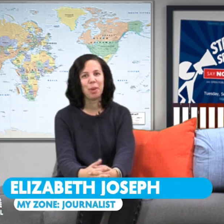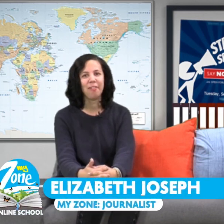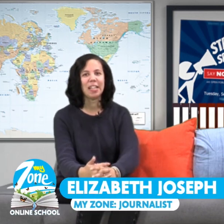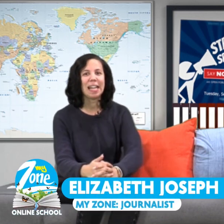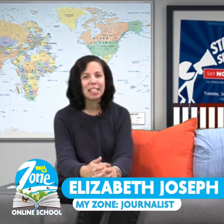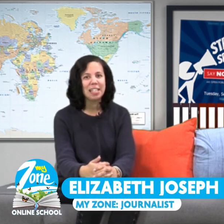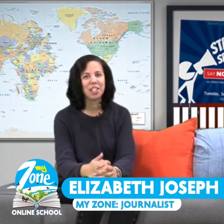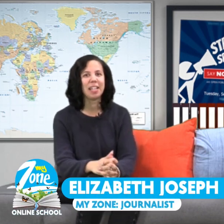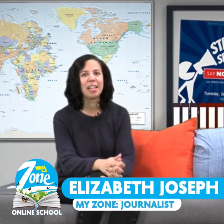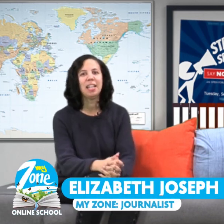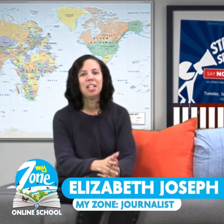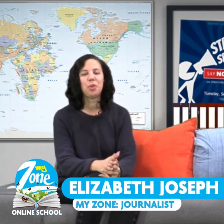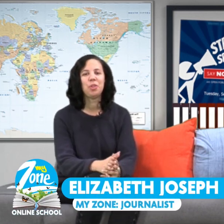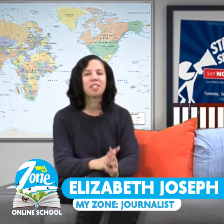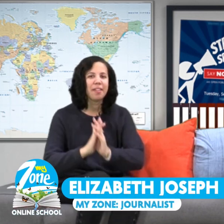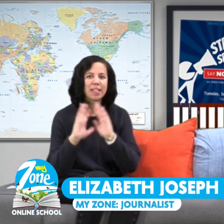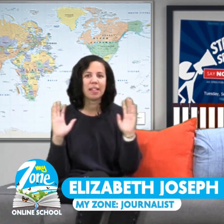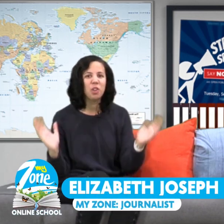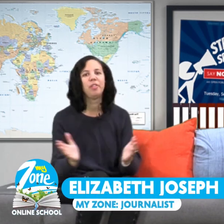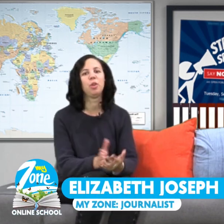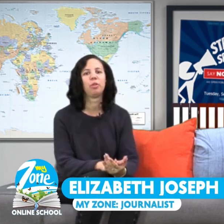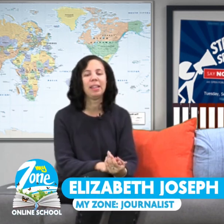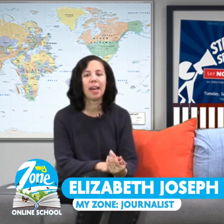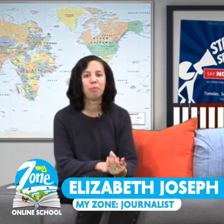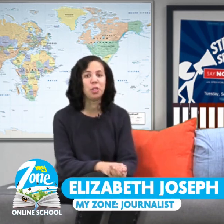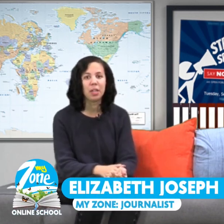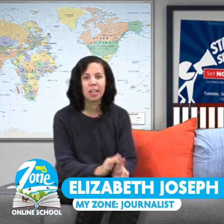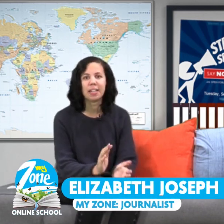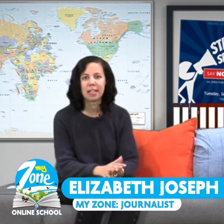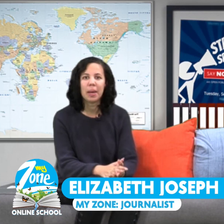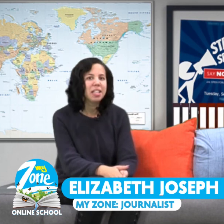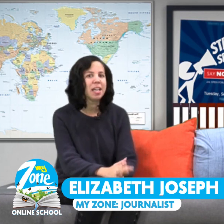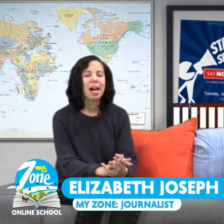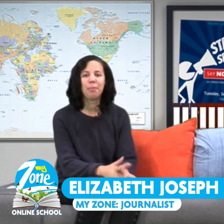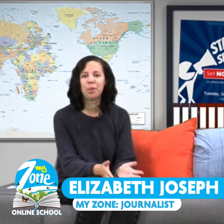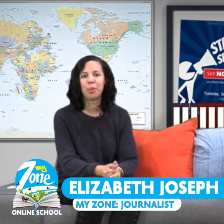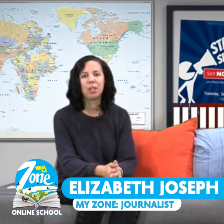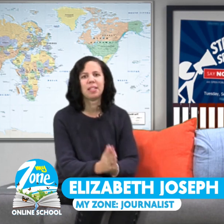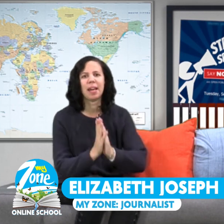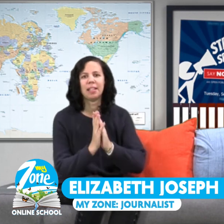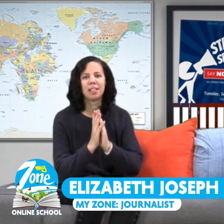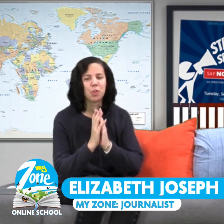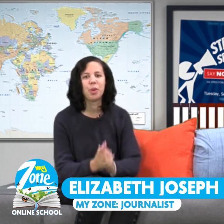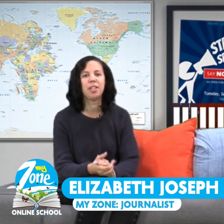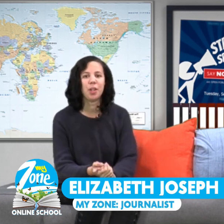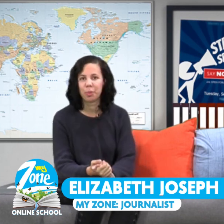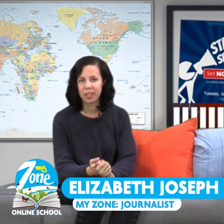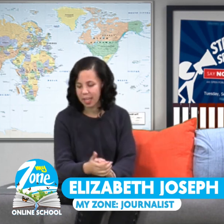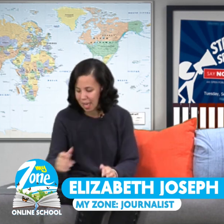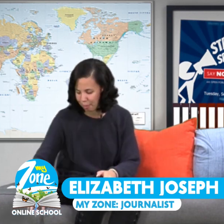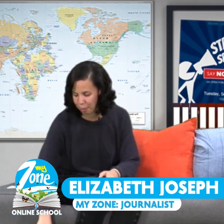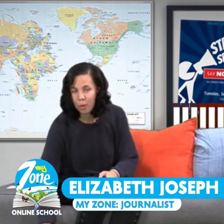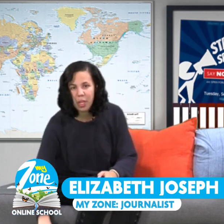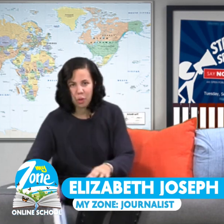lucky to be having another teacher again to just give us an overview of what they have been doing here at NMH, helping with the book lists and just doing the noble